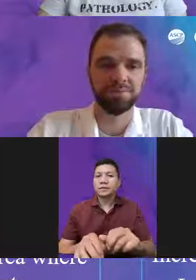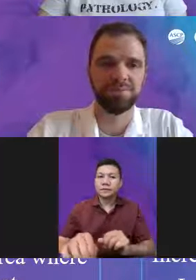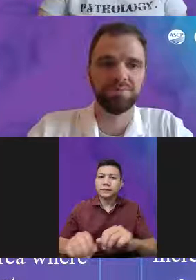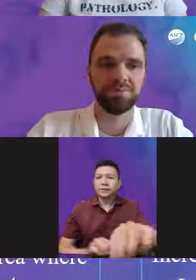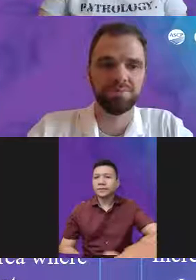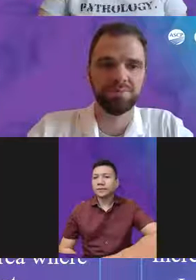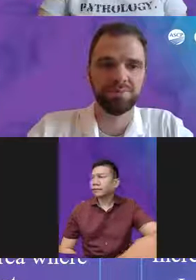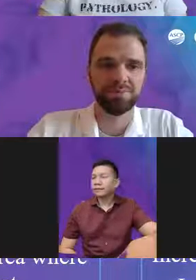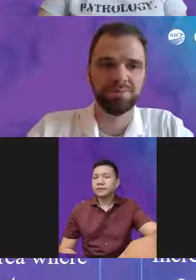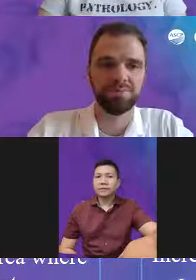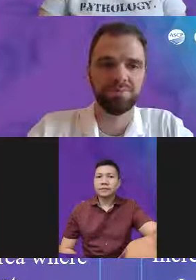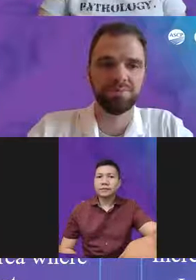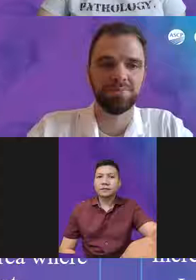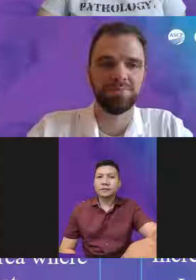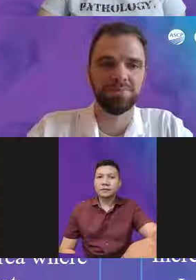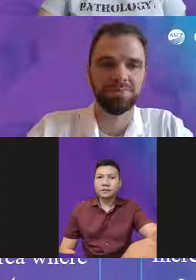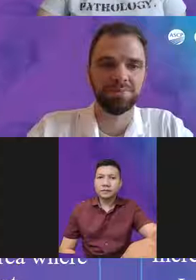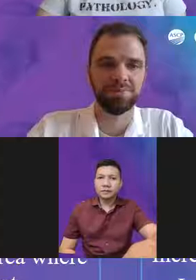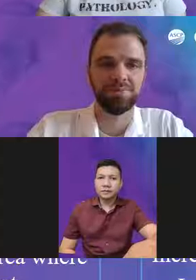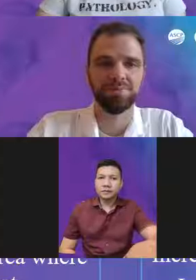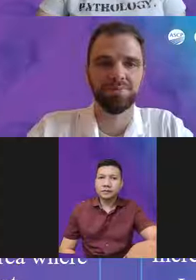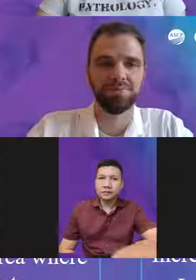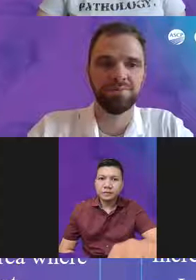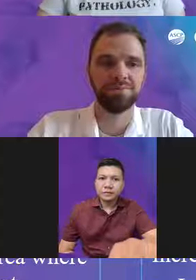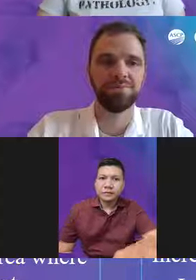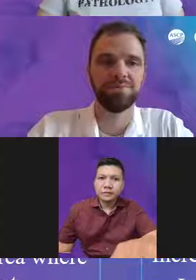CBC versus the smear review,